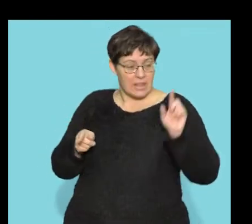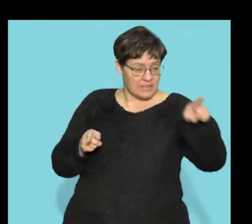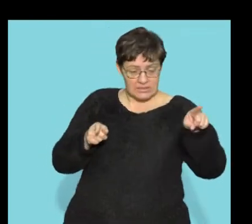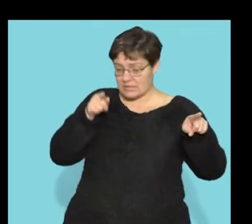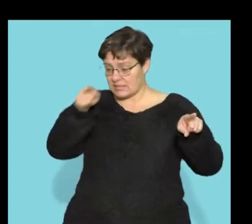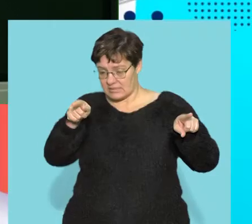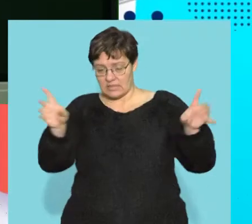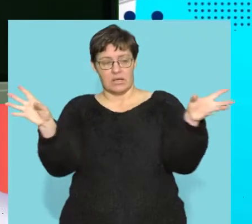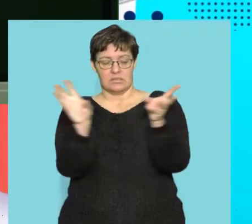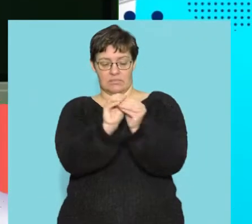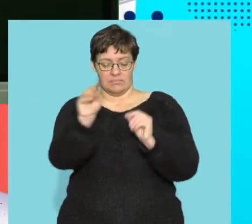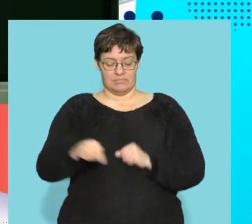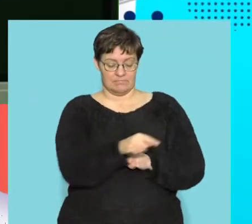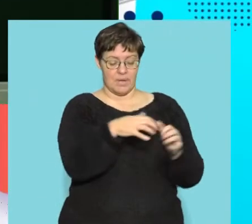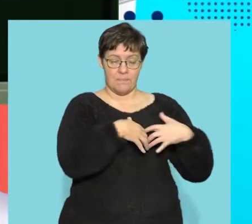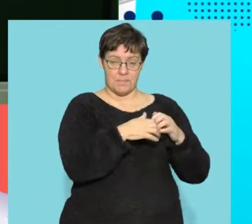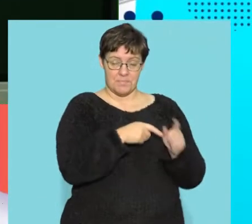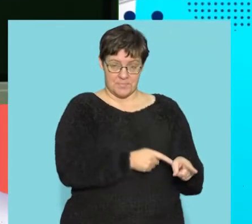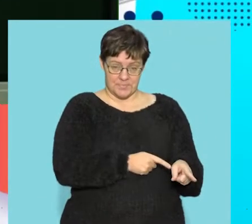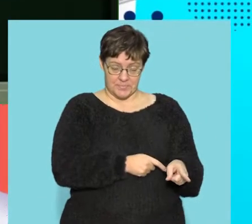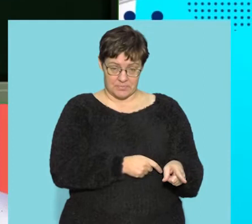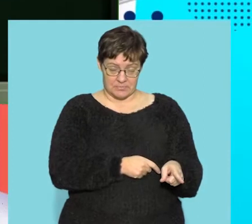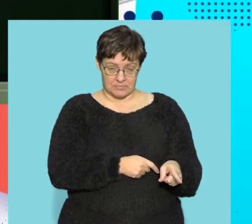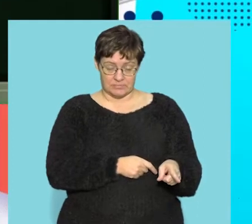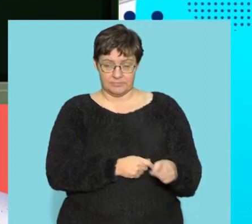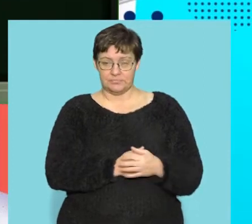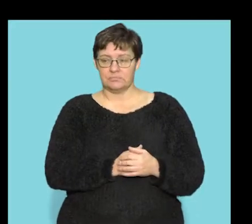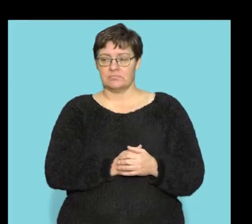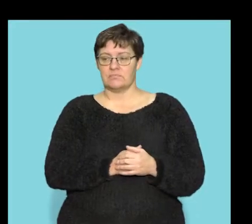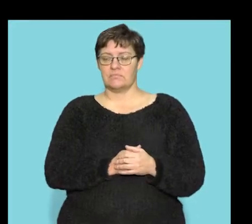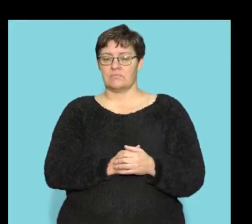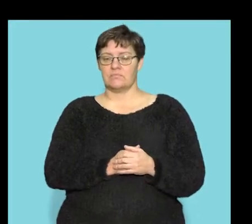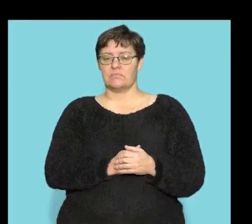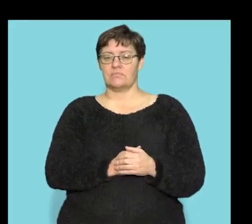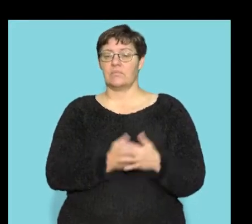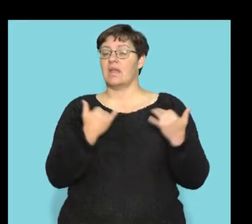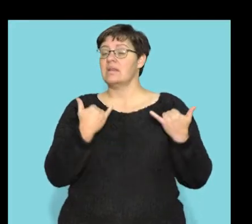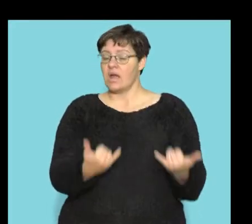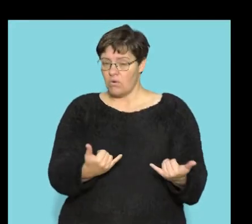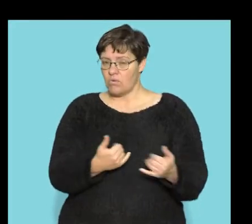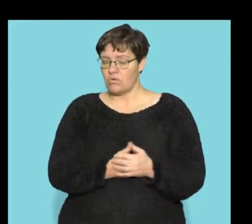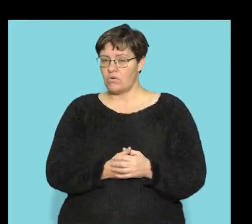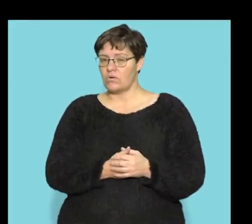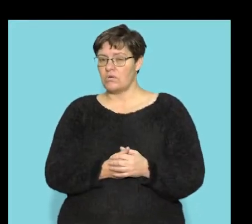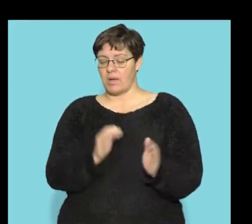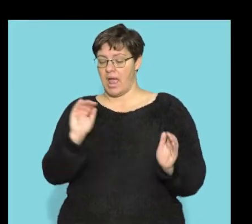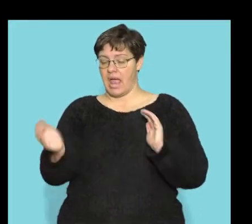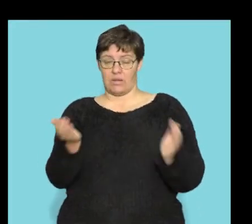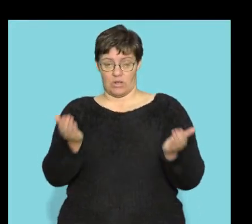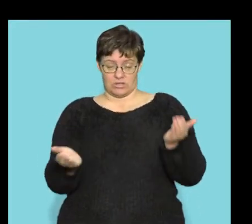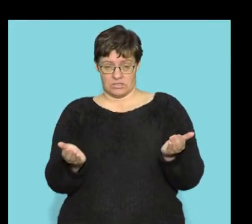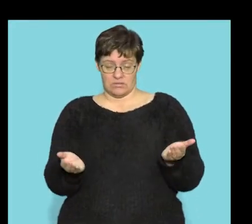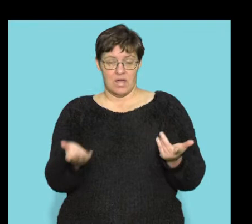the old plus the new. Got it? Okay, now what do? I now draw up my equation. What's